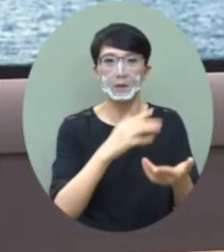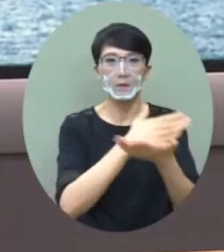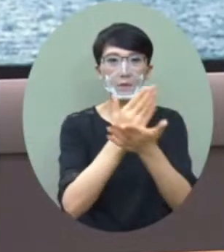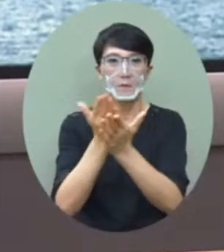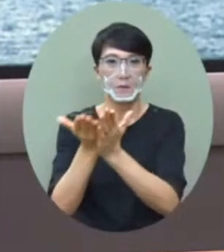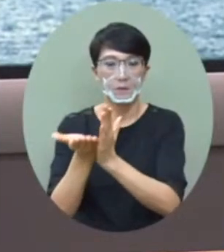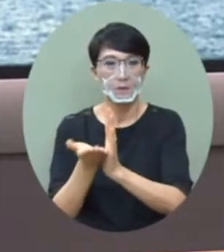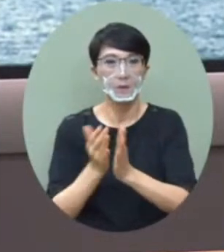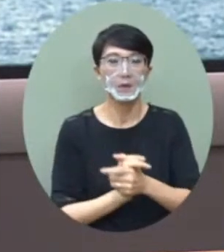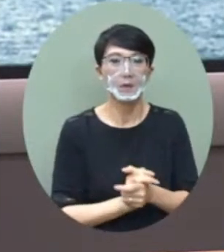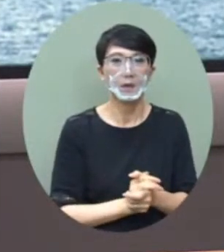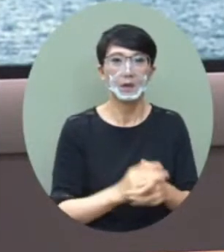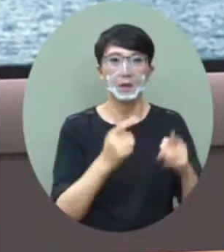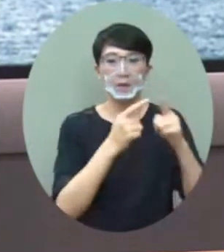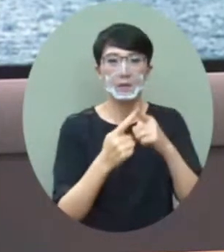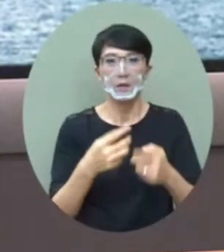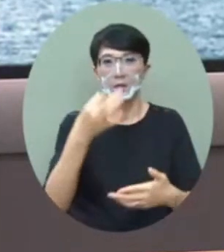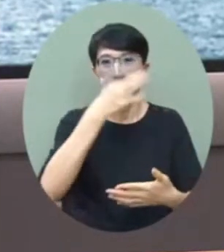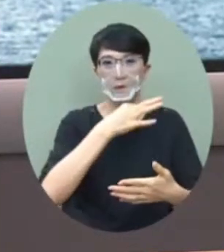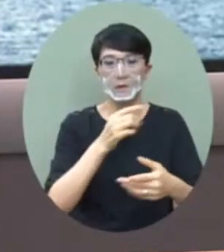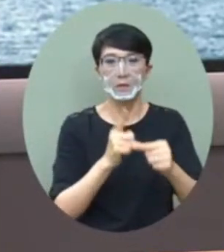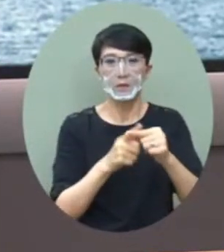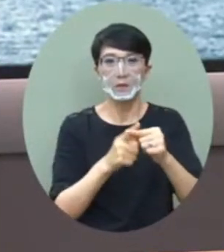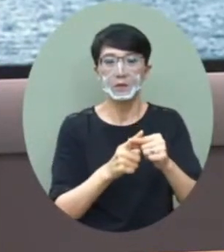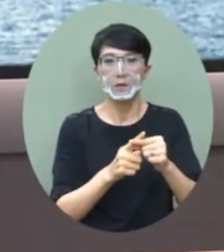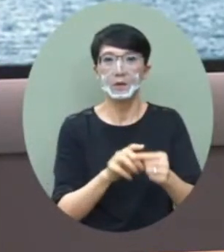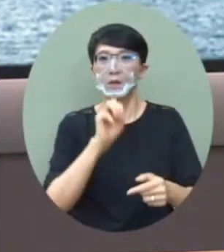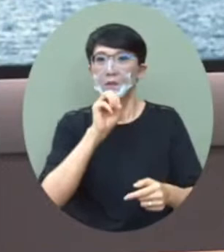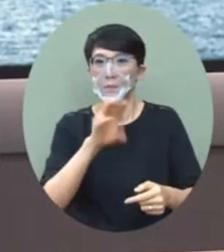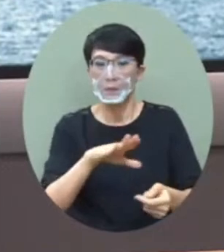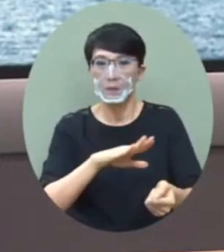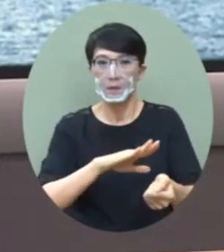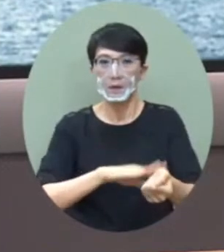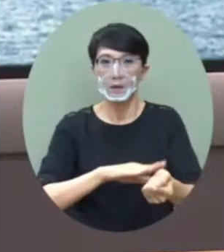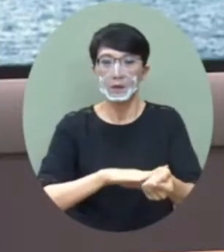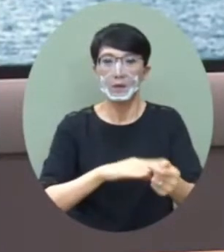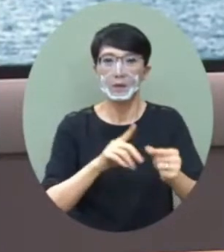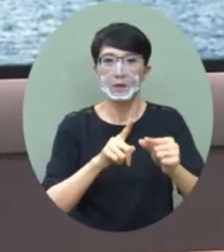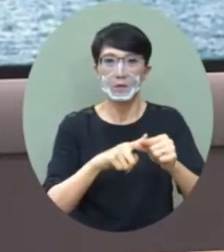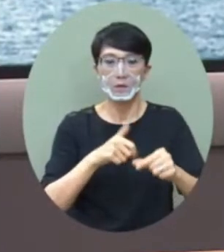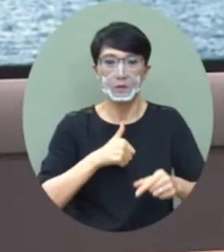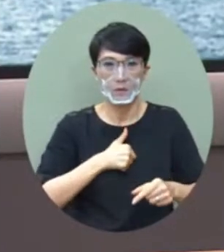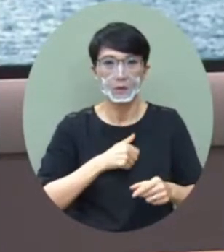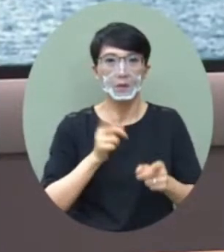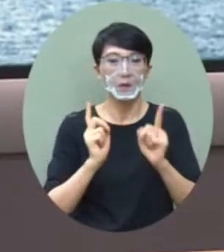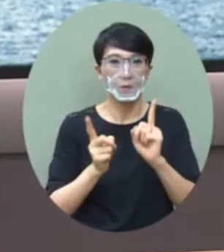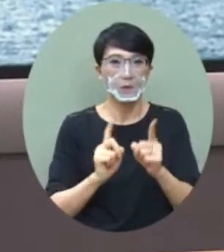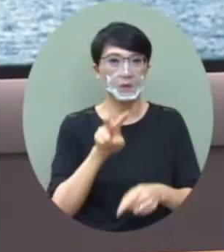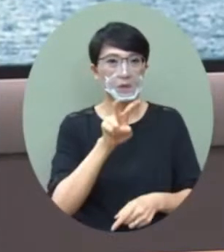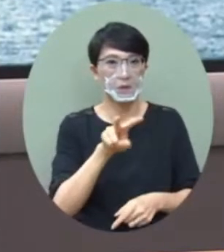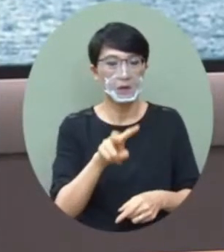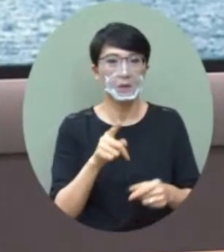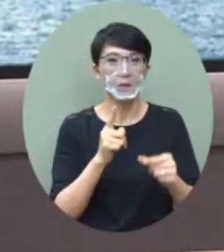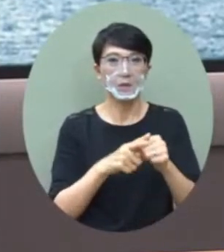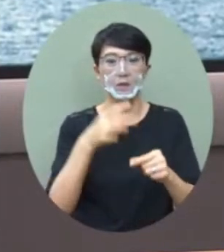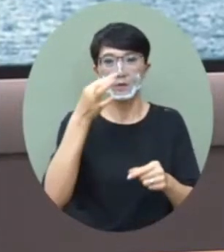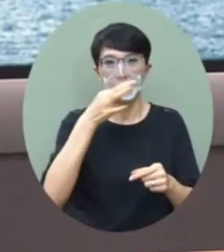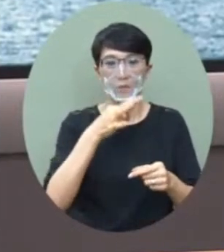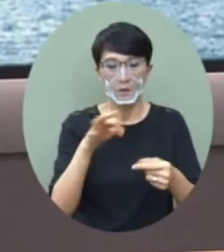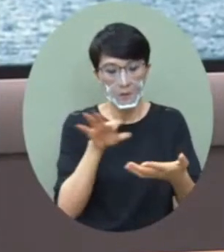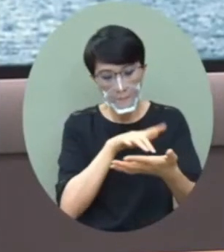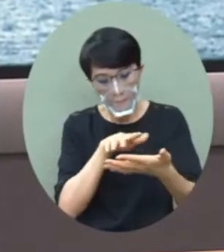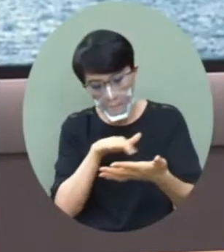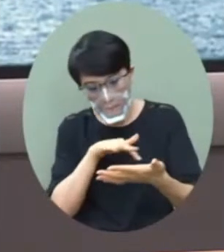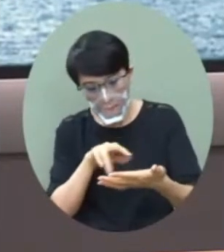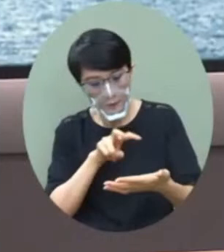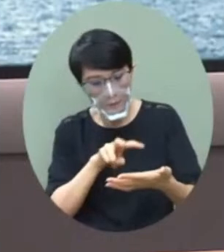using proprietary Chinese medicine. So before taking the Chinese medicine, they can consult Chinese